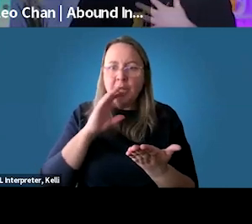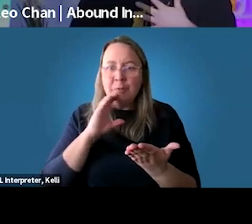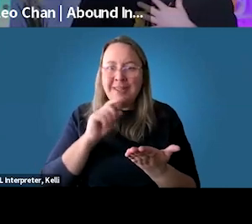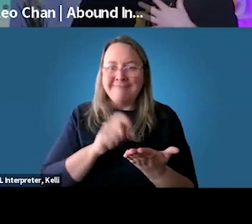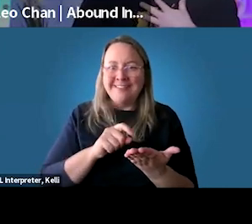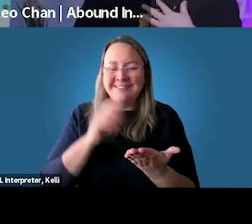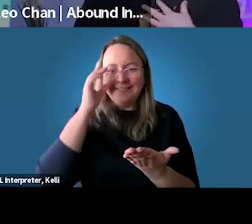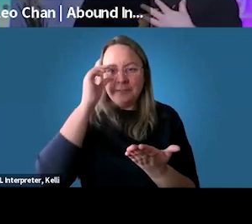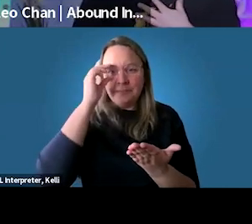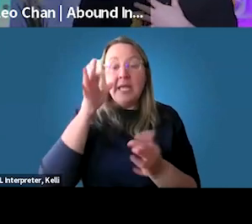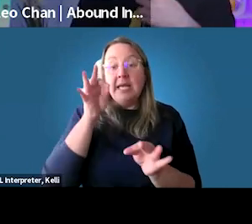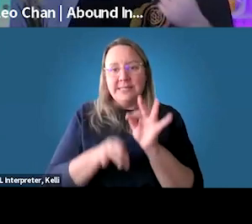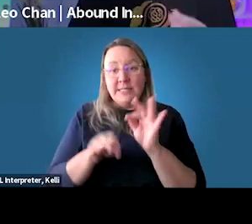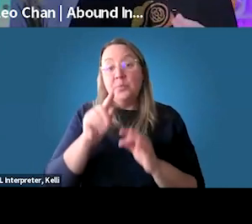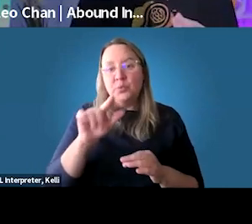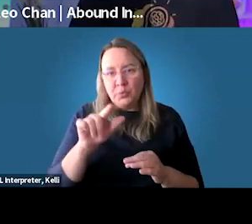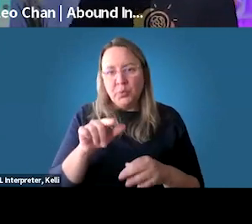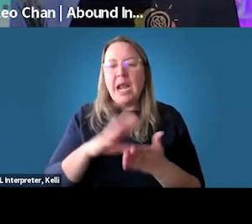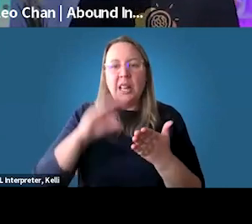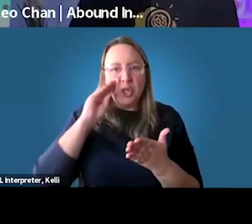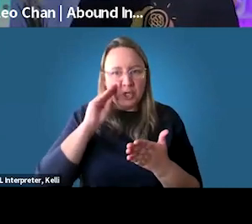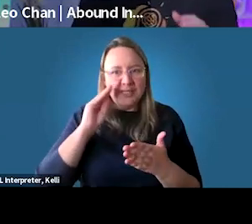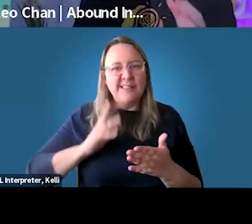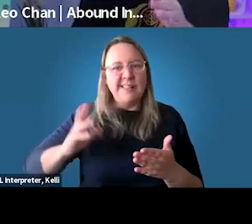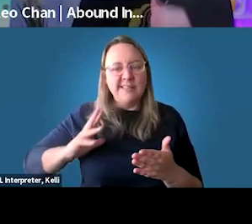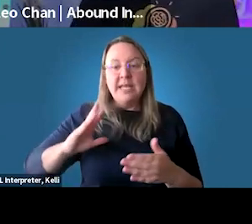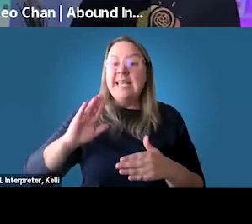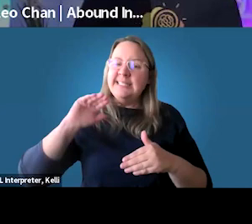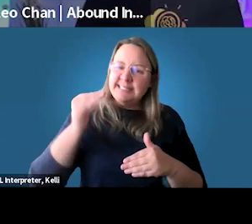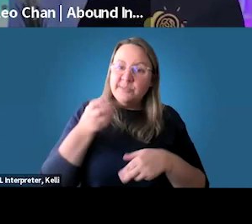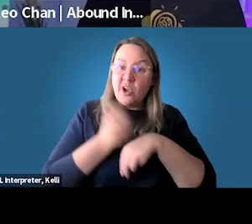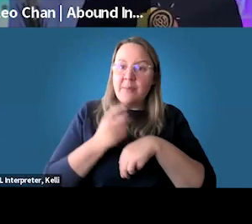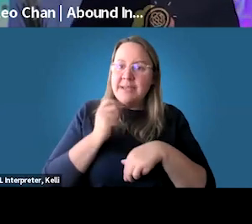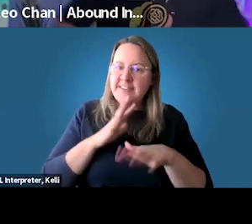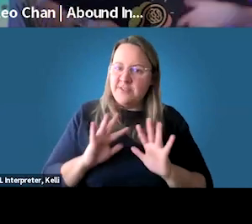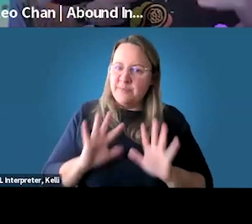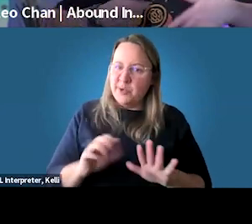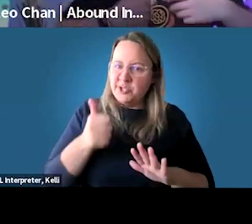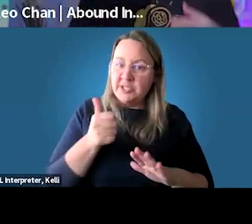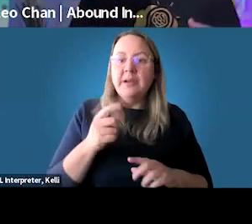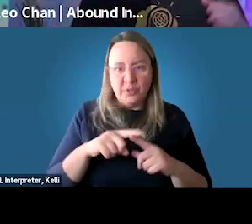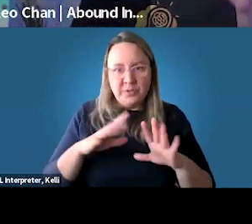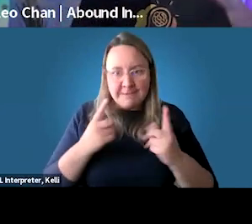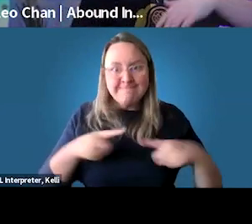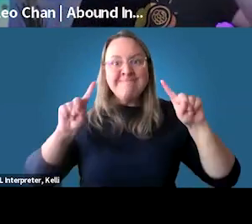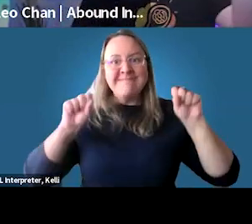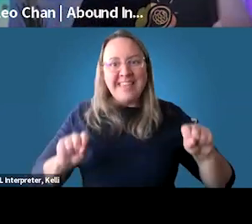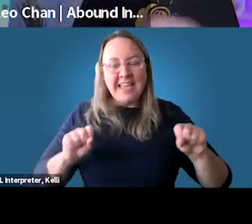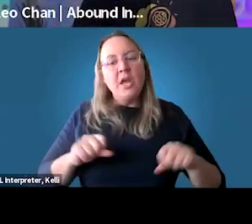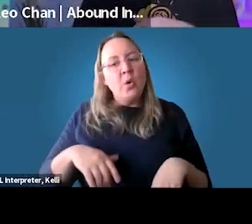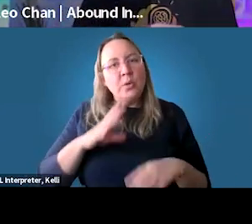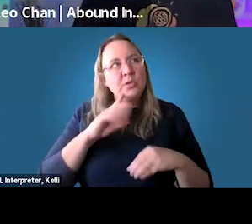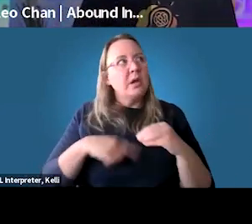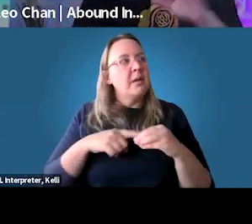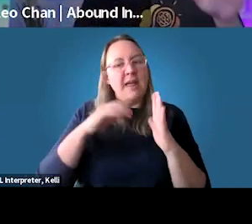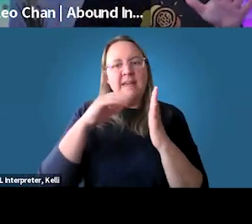tool. I learned this when I was a design student, and it seems hard. But if you push, you can get there. All right. And it also ignites curiosity, because when you've written a